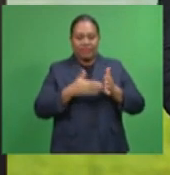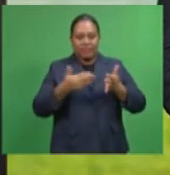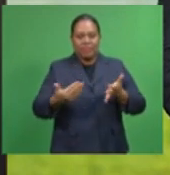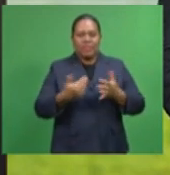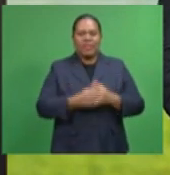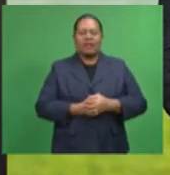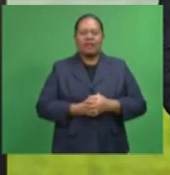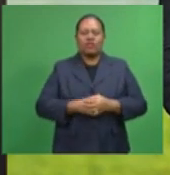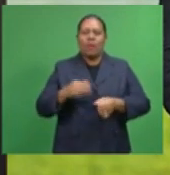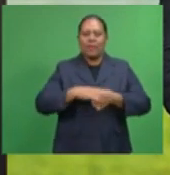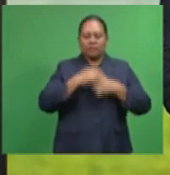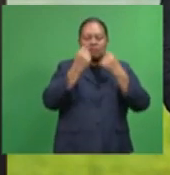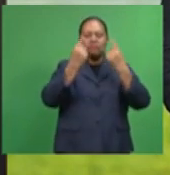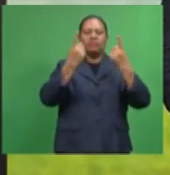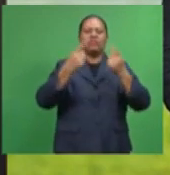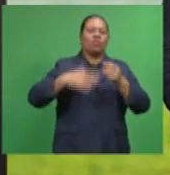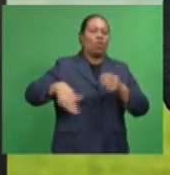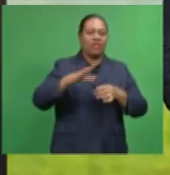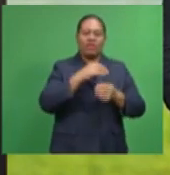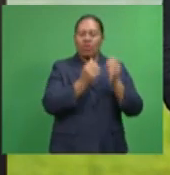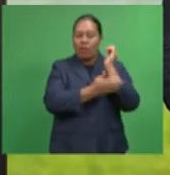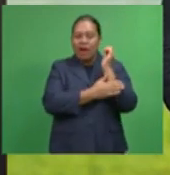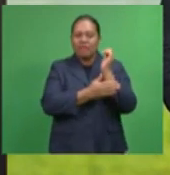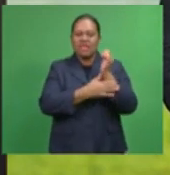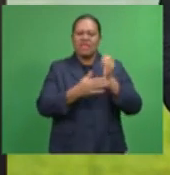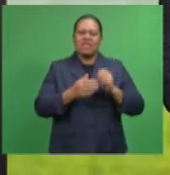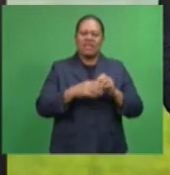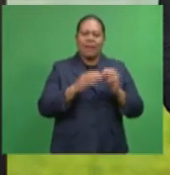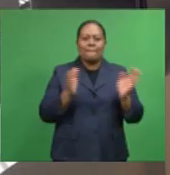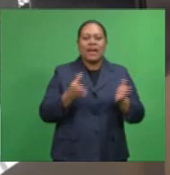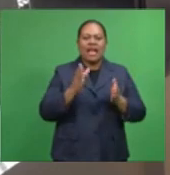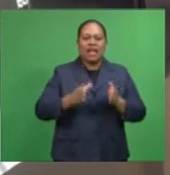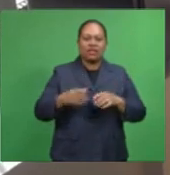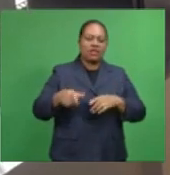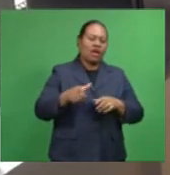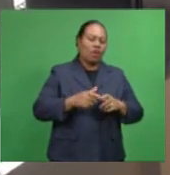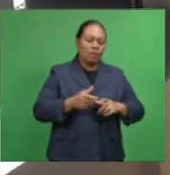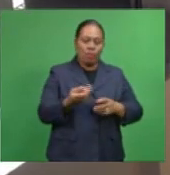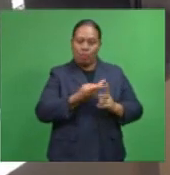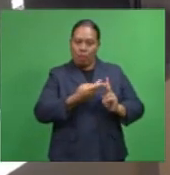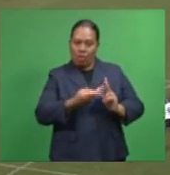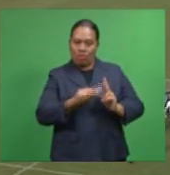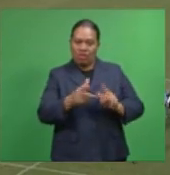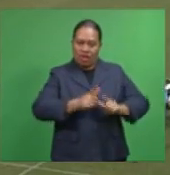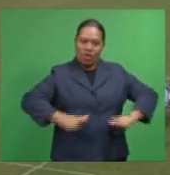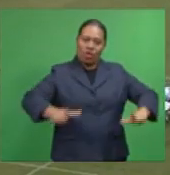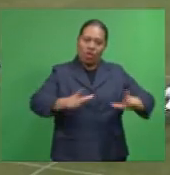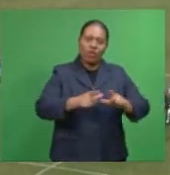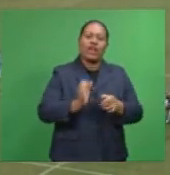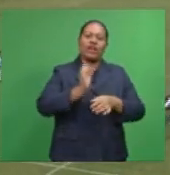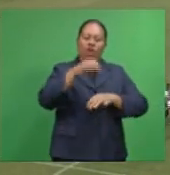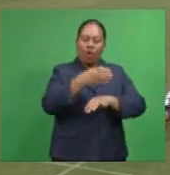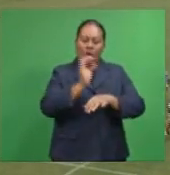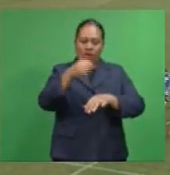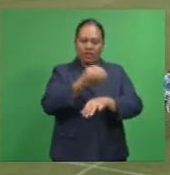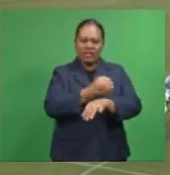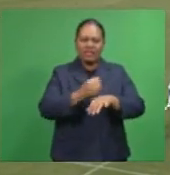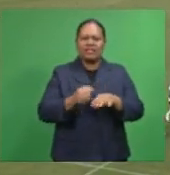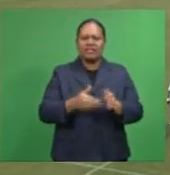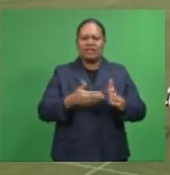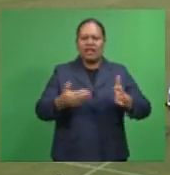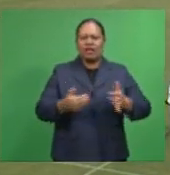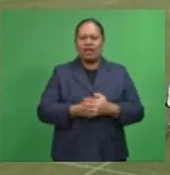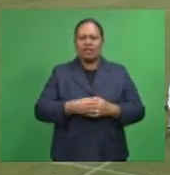rude awakening for rugby players both locally and abroad. Given that all sporting tournaments are still on hold, athletes who are